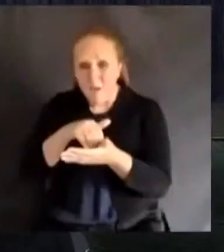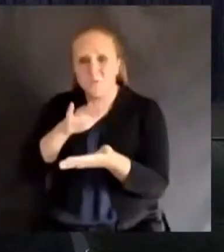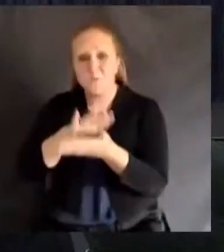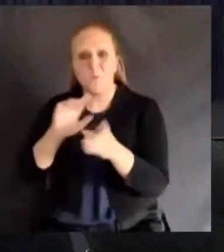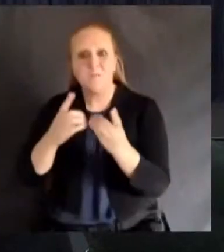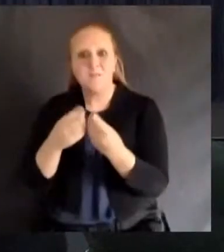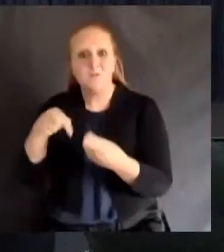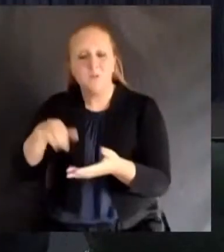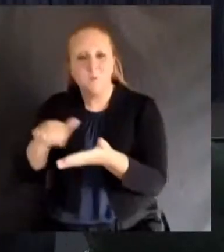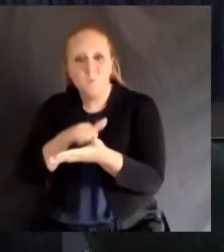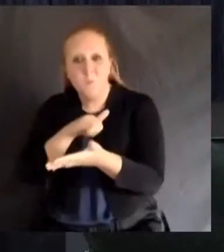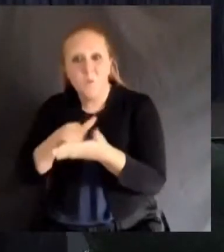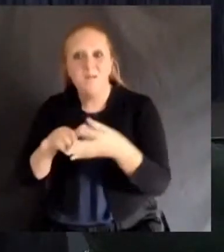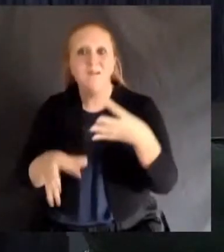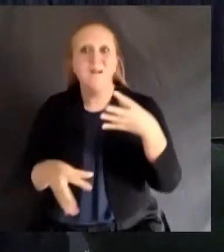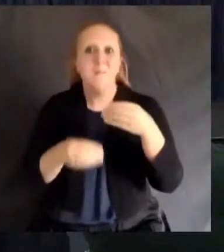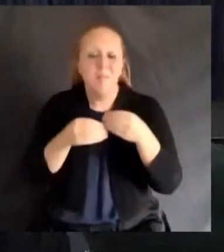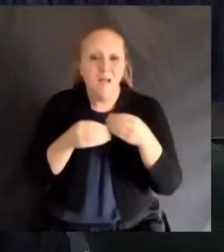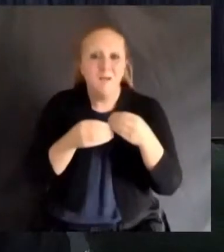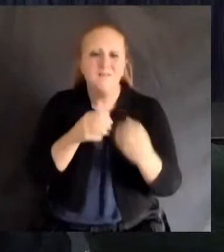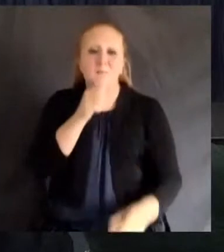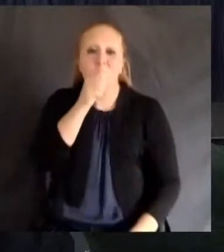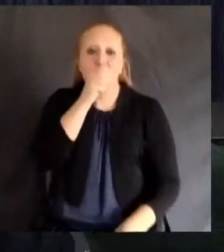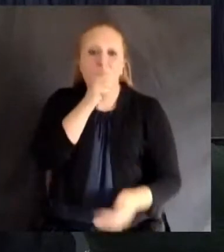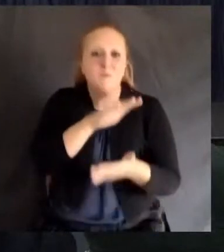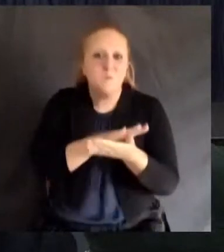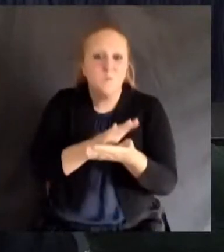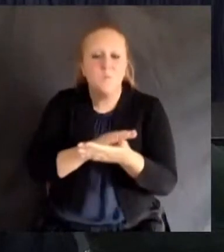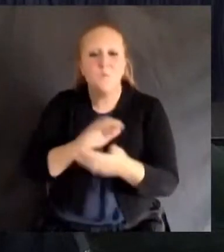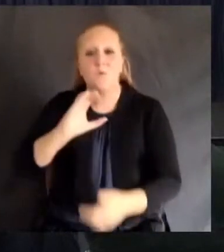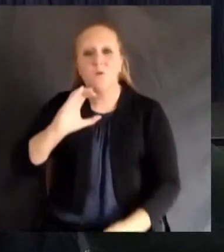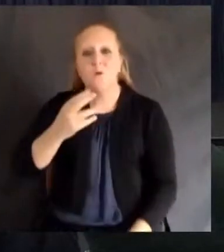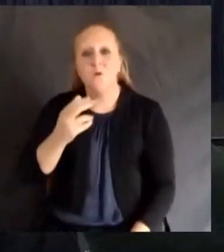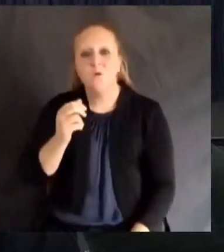including charter schools, religious schools,